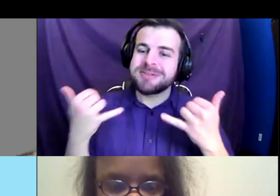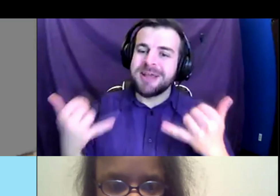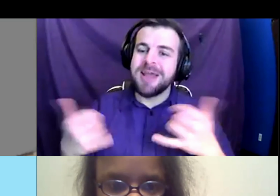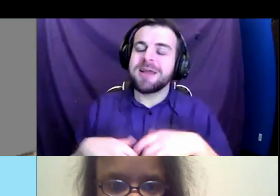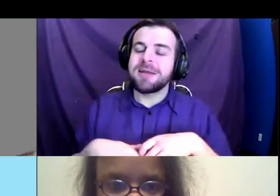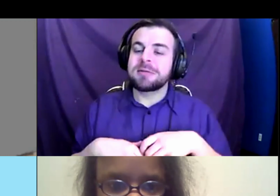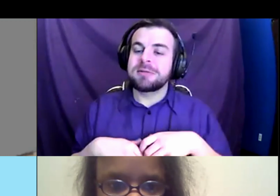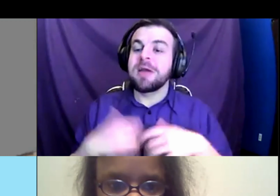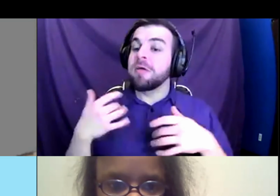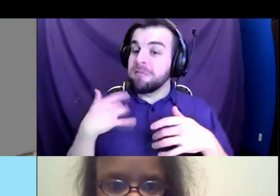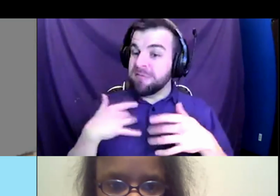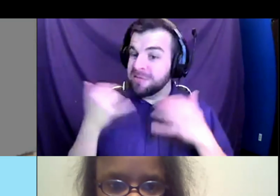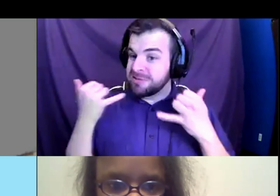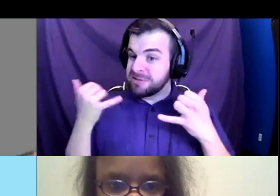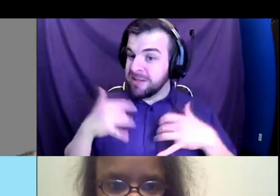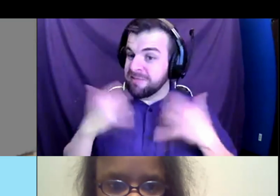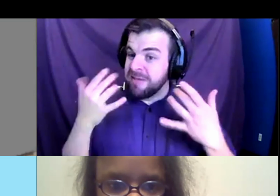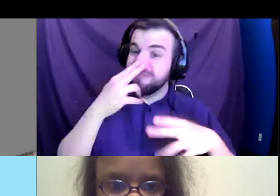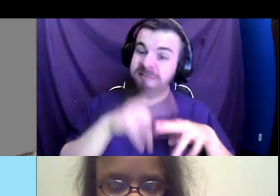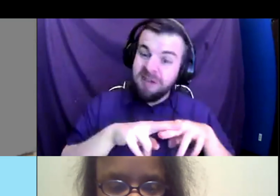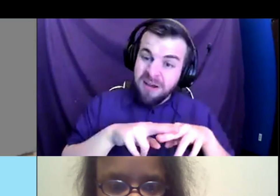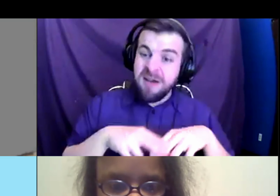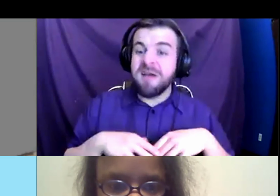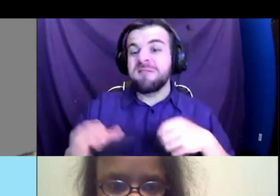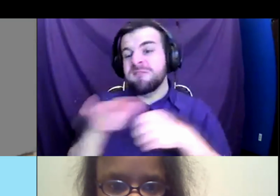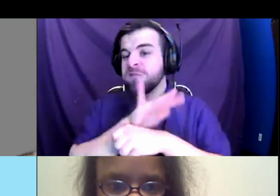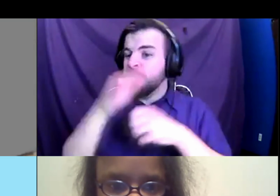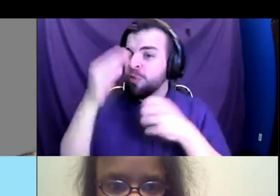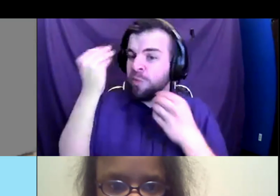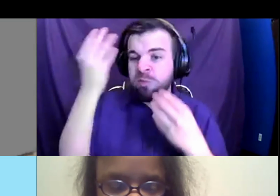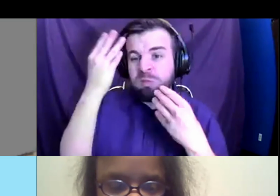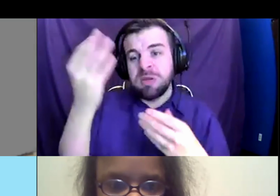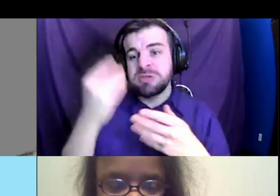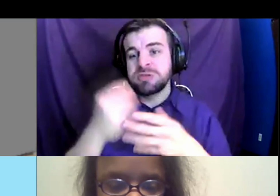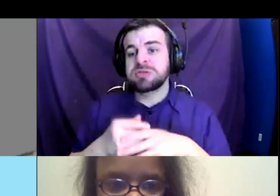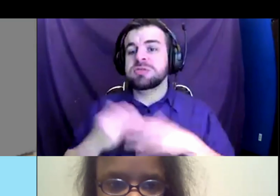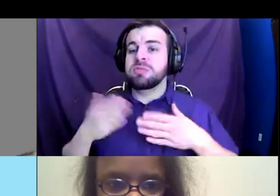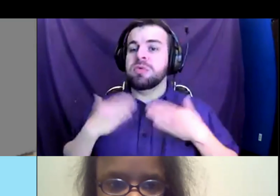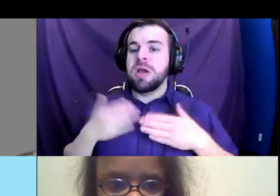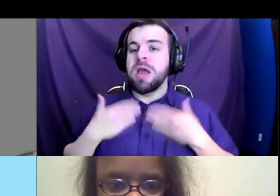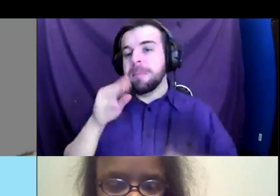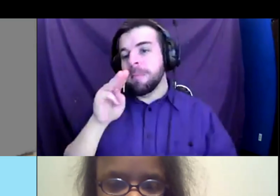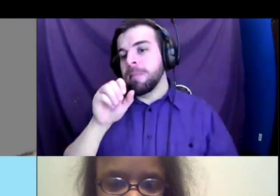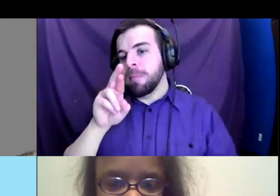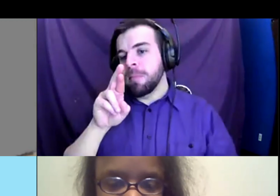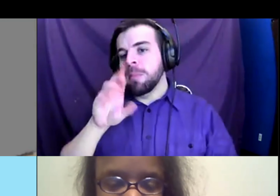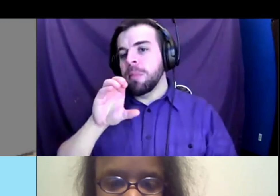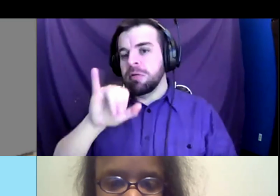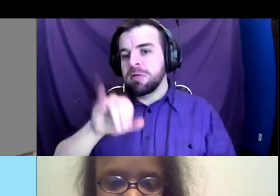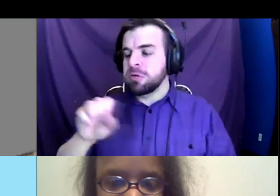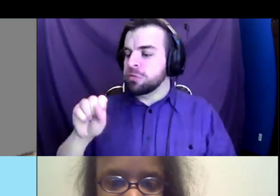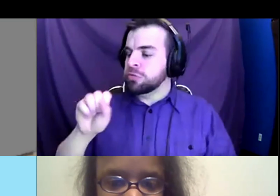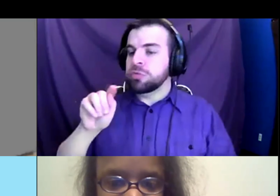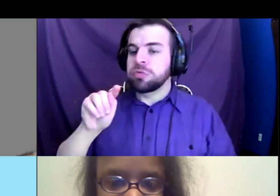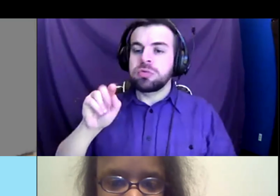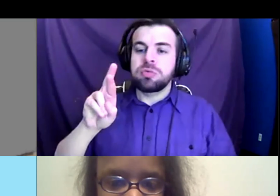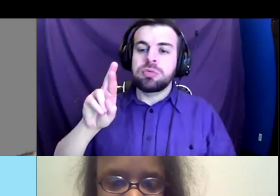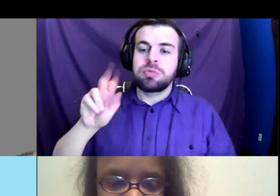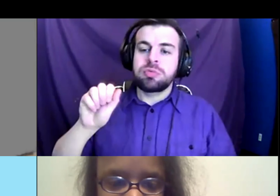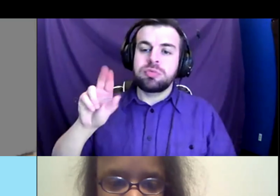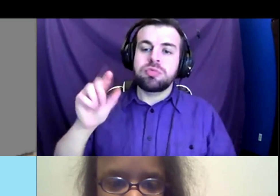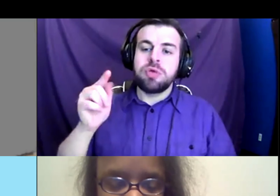informative event, and we are super, super happy to have Marci Straughter here hosting, and we know you'll have a lot of